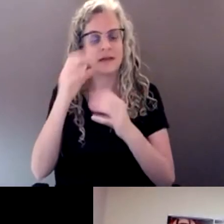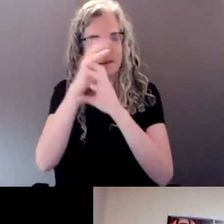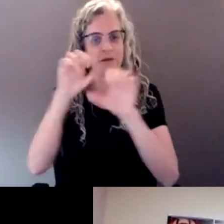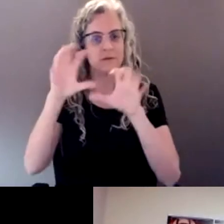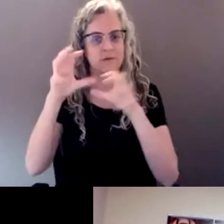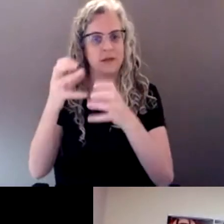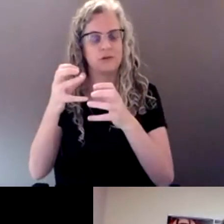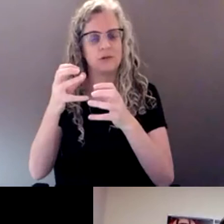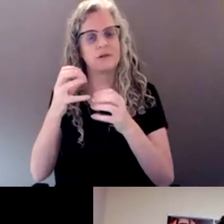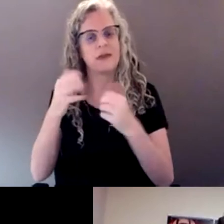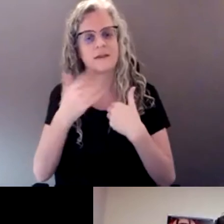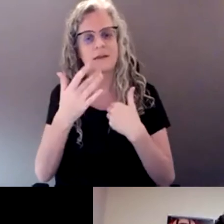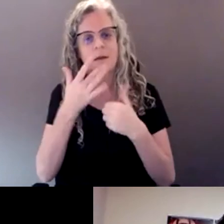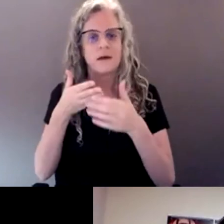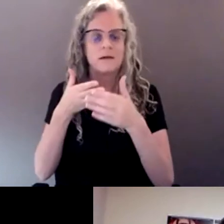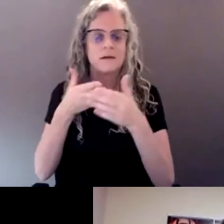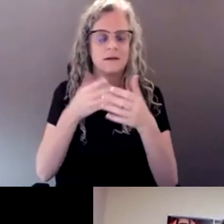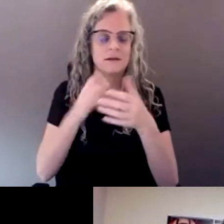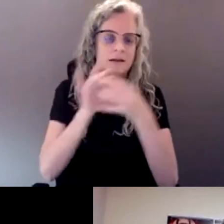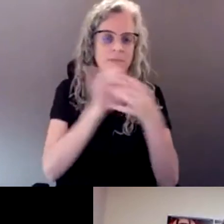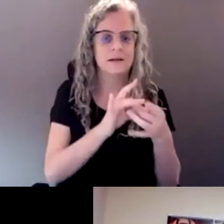and wants to know if there is, I suppose,